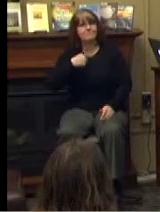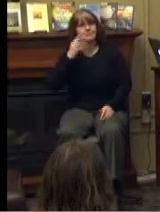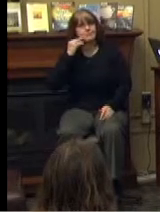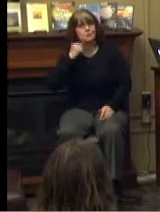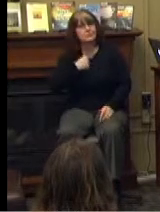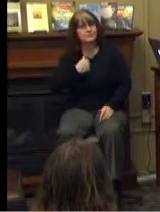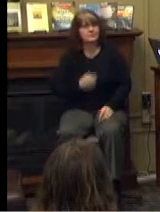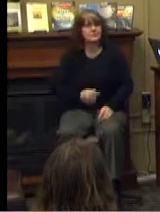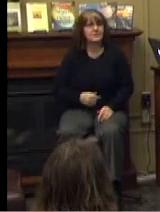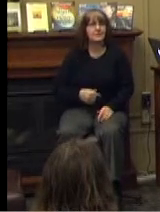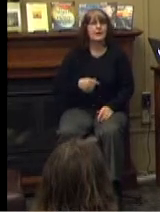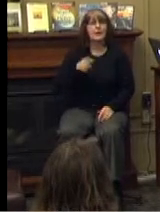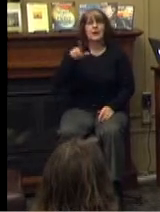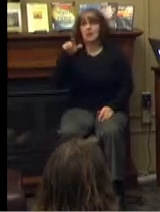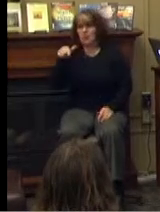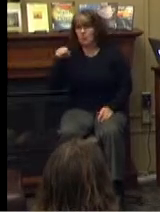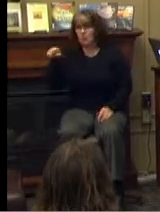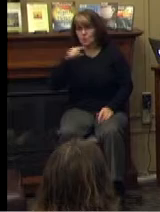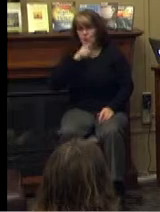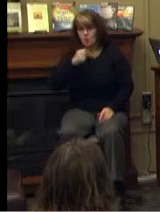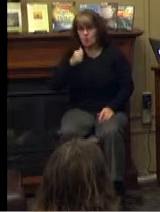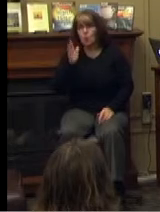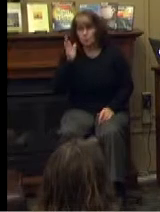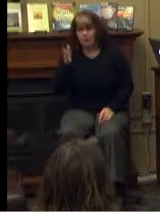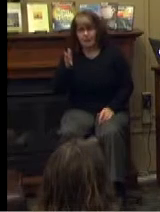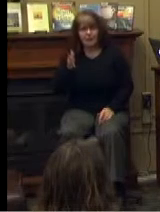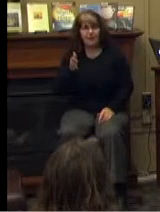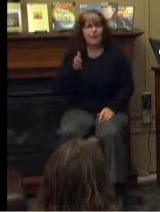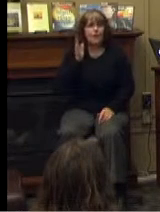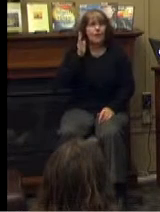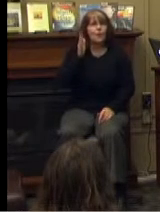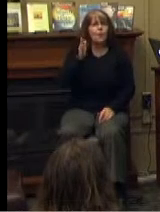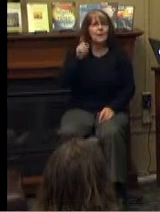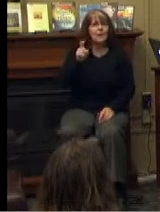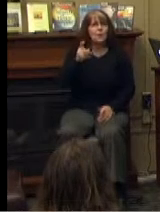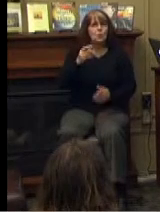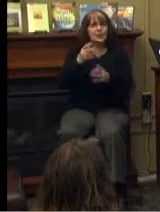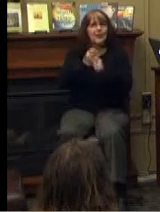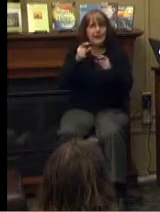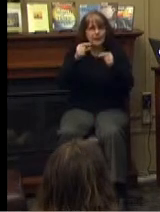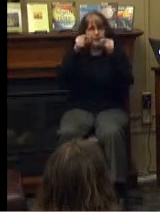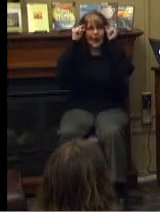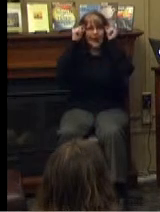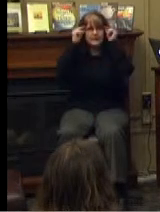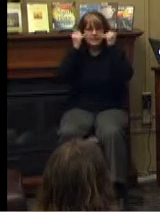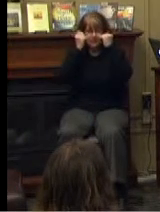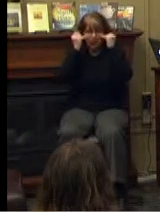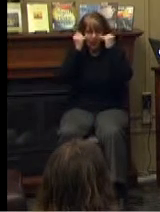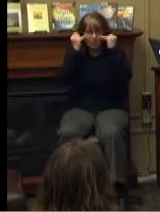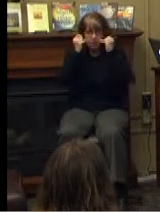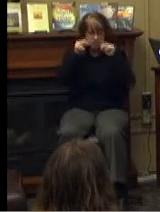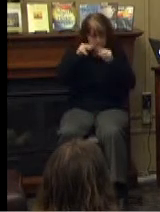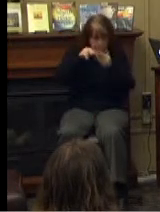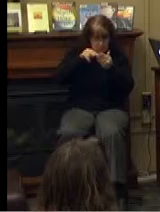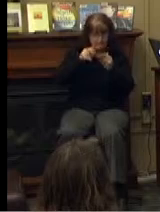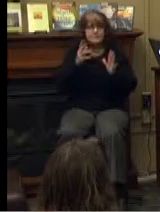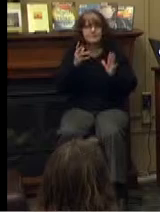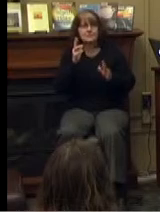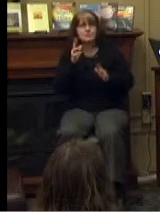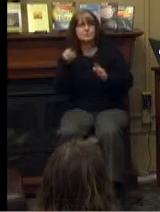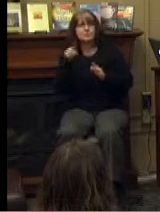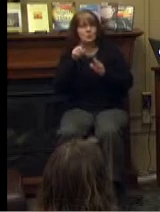And when you get older, and you will, you will have to get some glasses and bifocals and all those great things so that